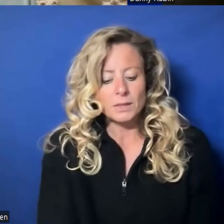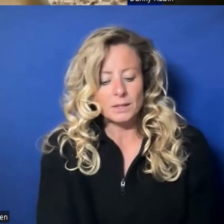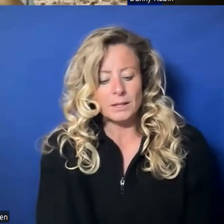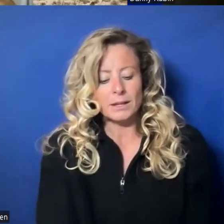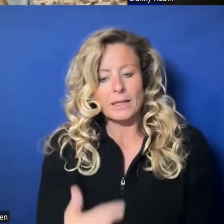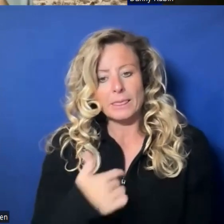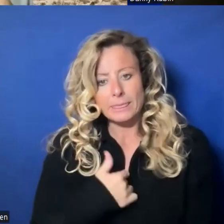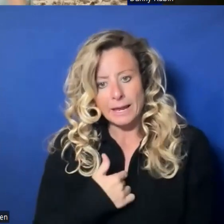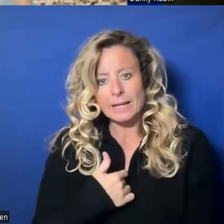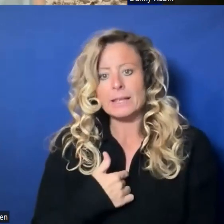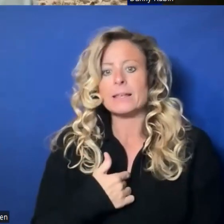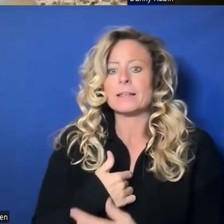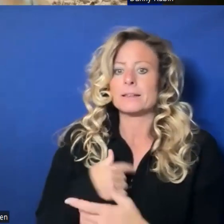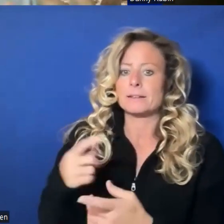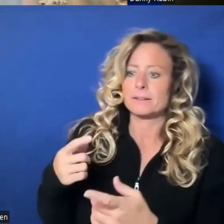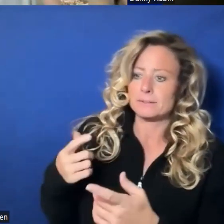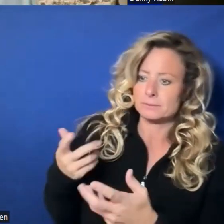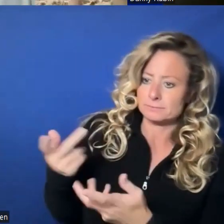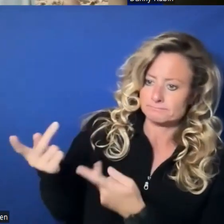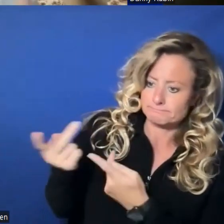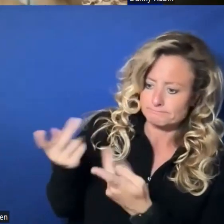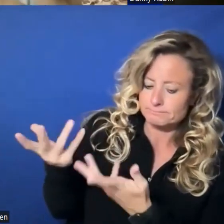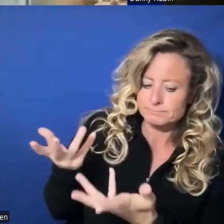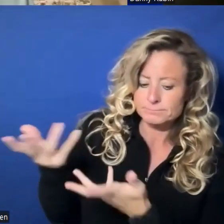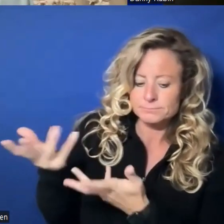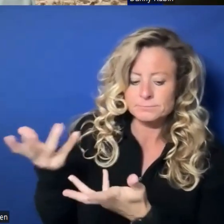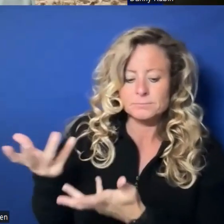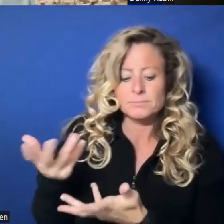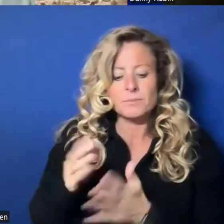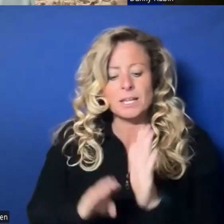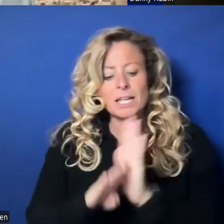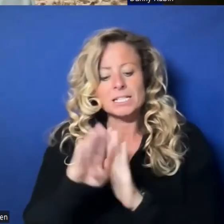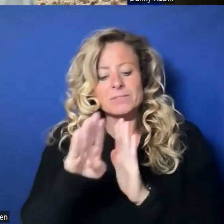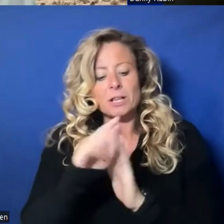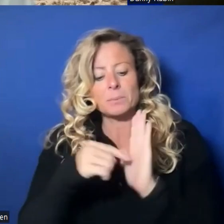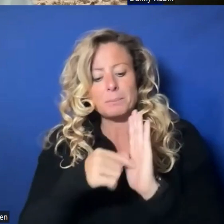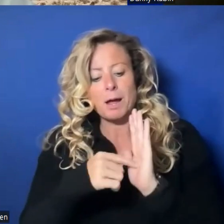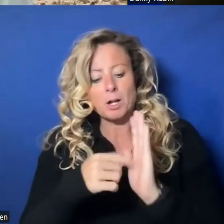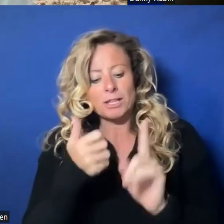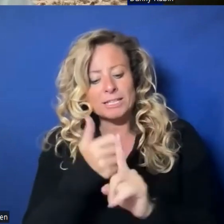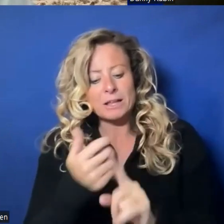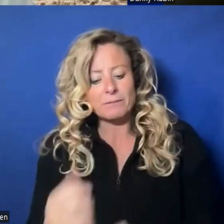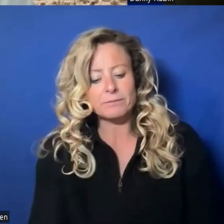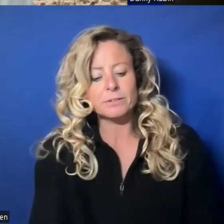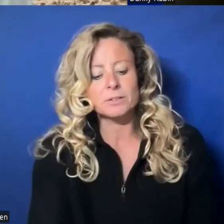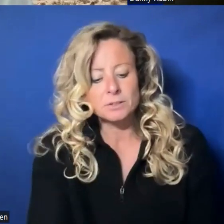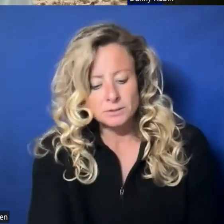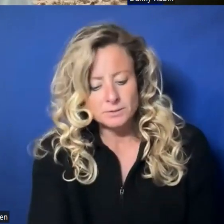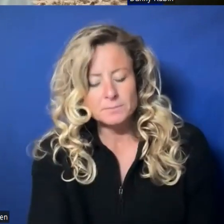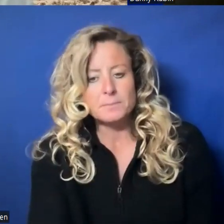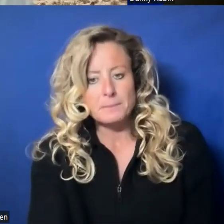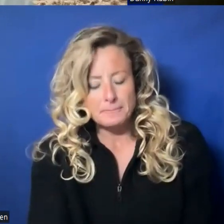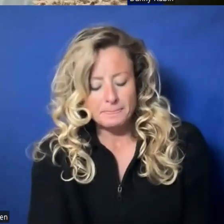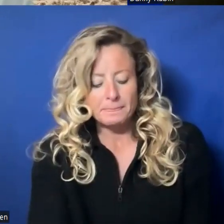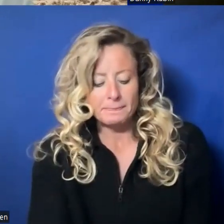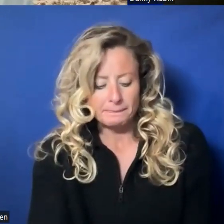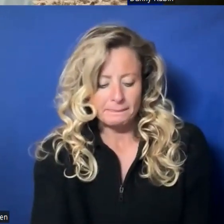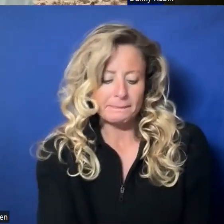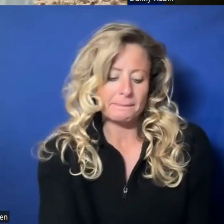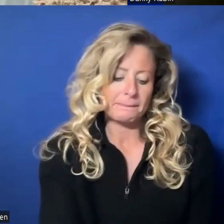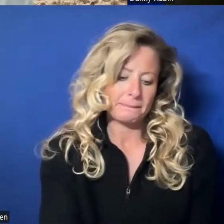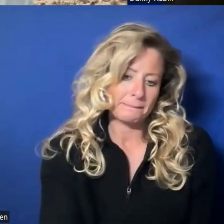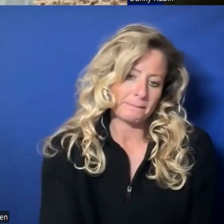can work together and build up this model. So communication, to the ability